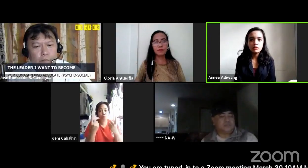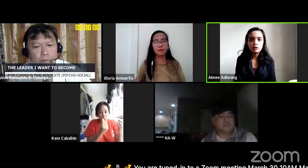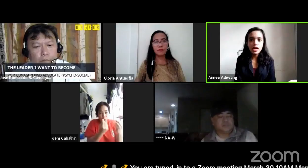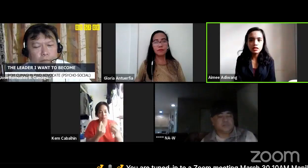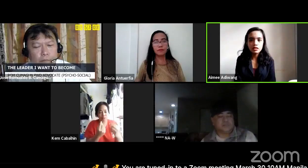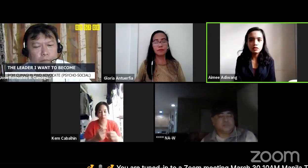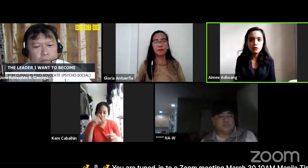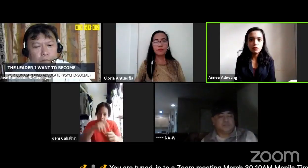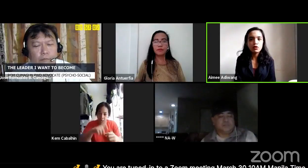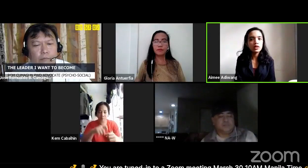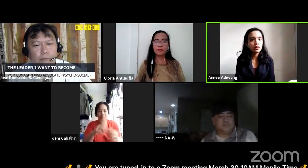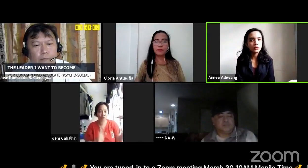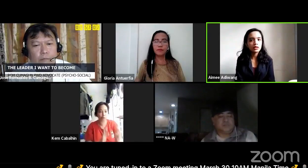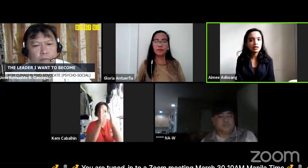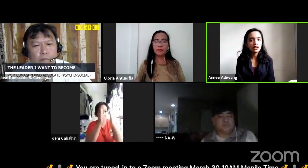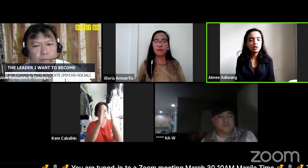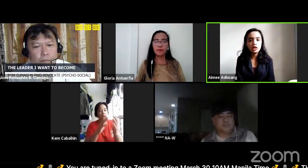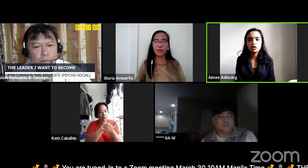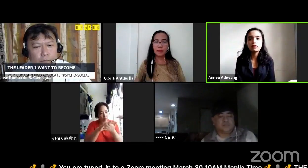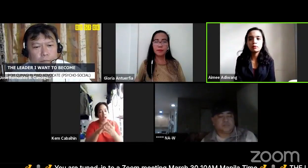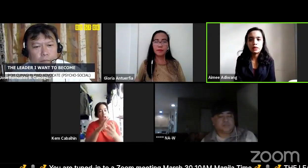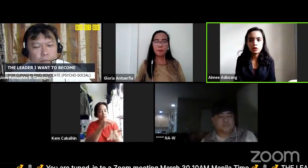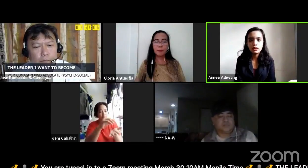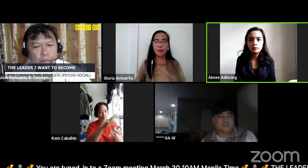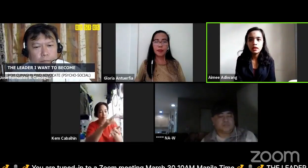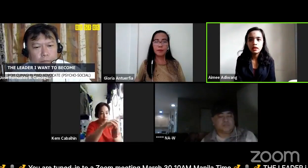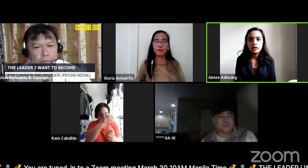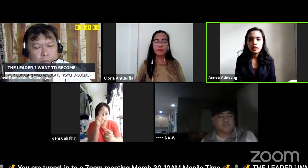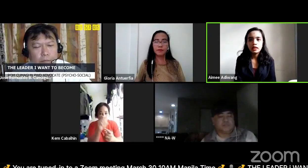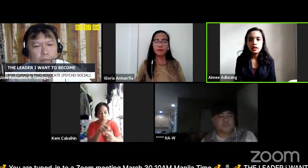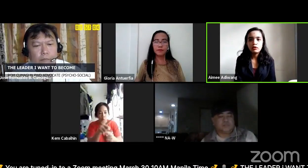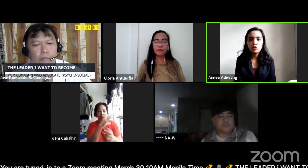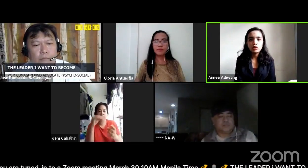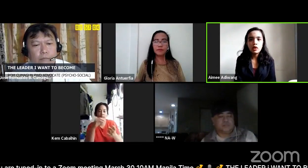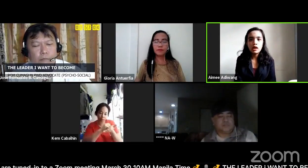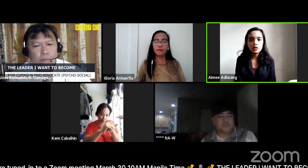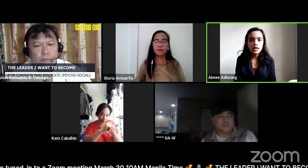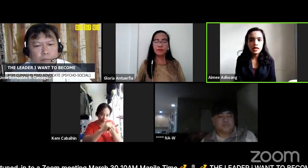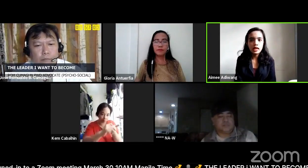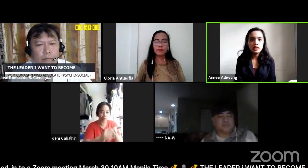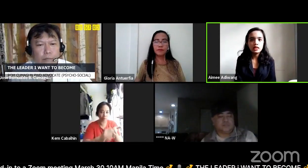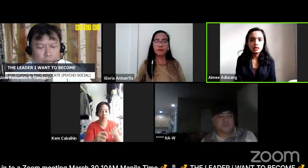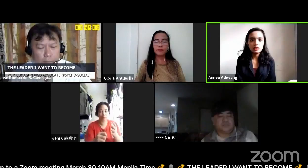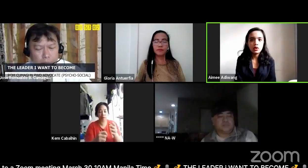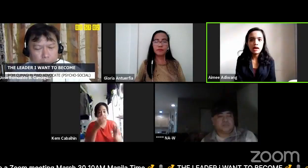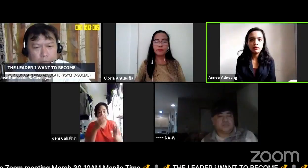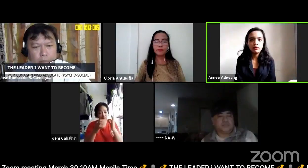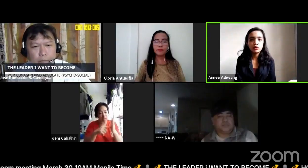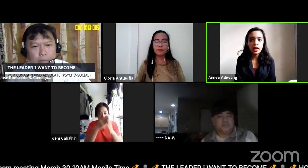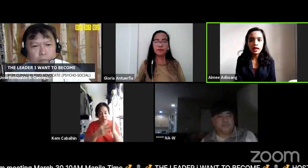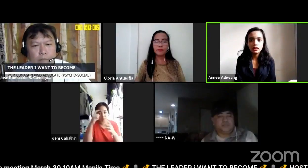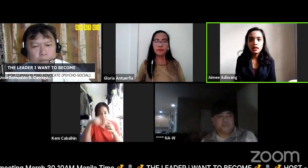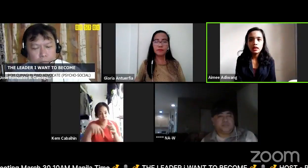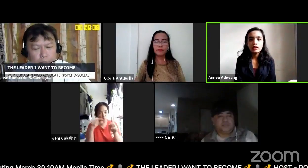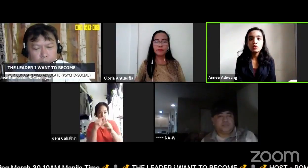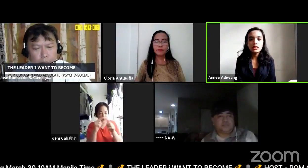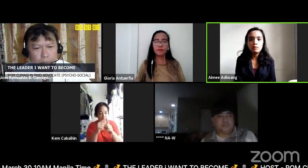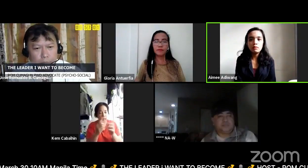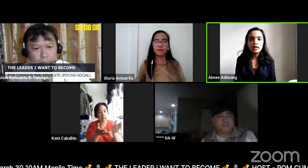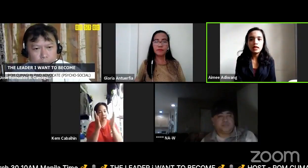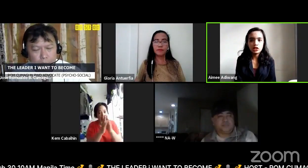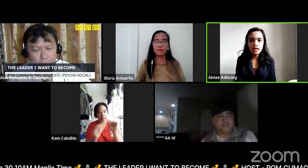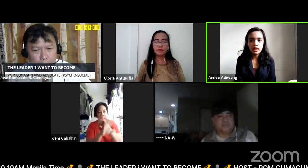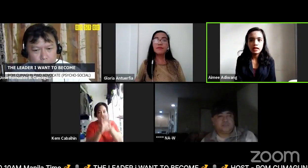lang for us, don't focus on the condition of the person. If you don't know how to sign, you have to write